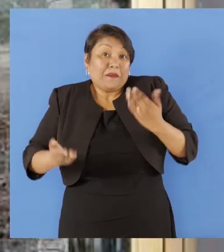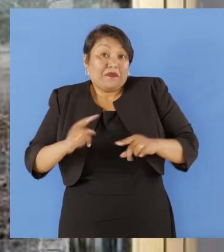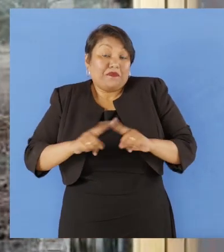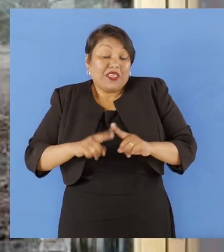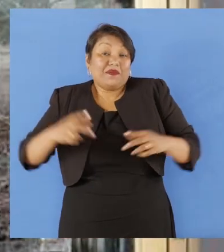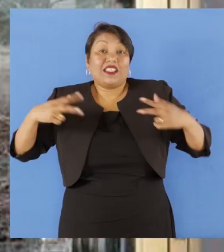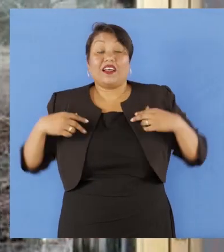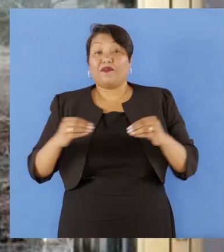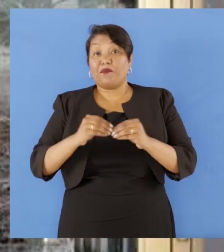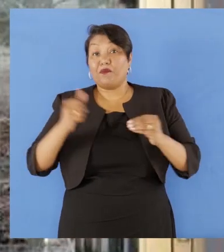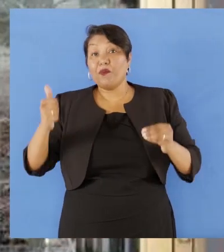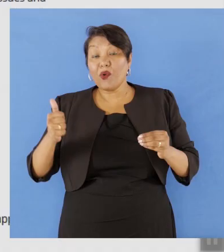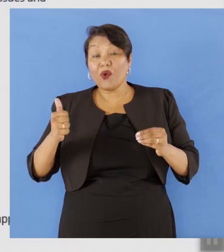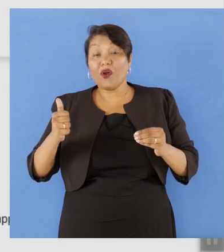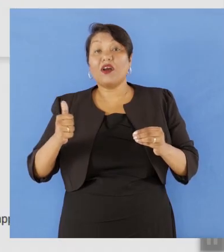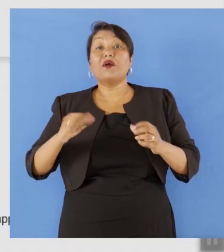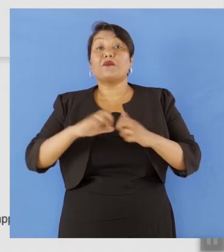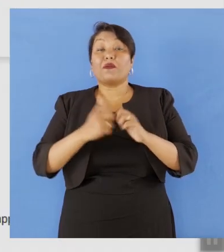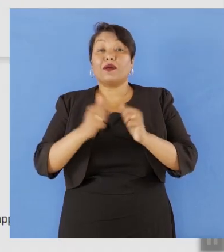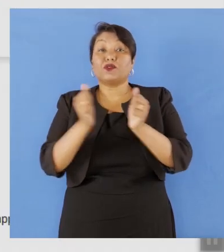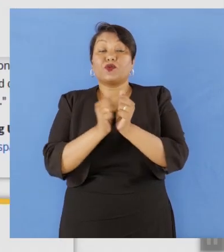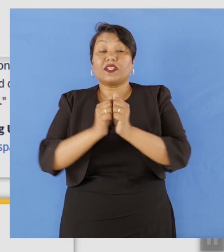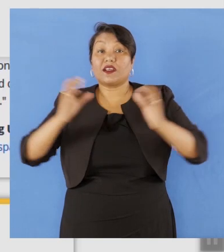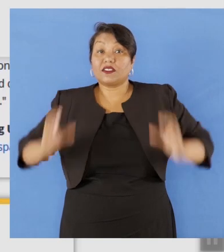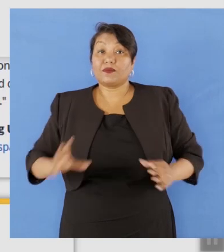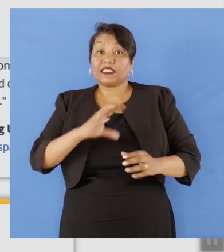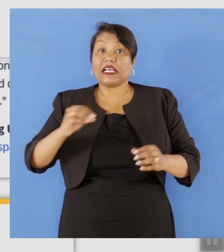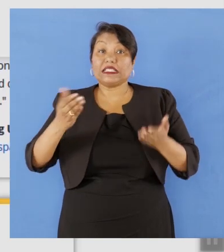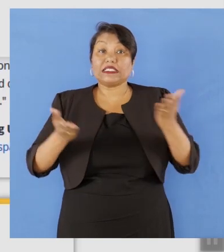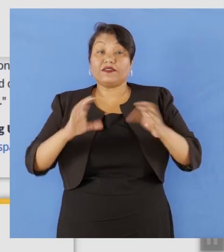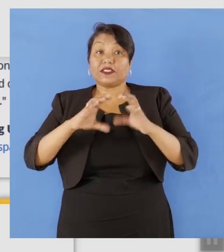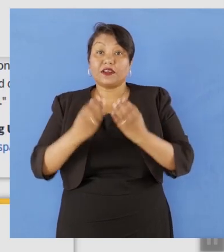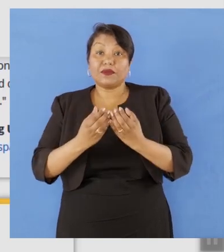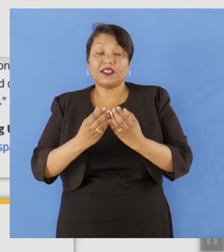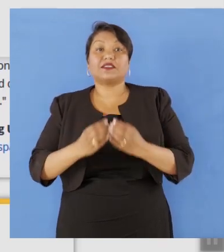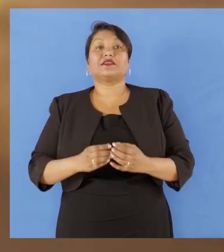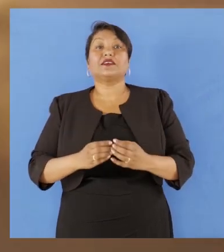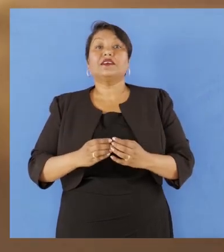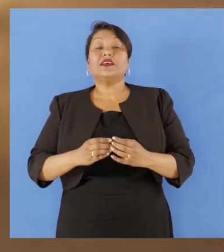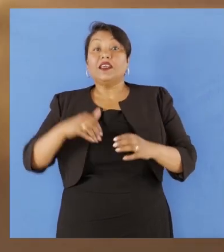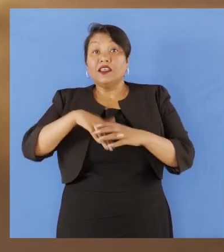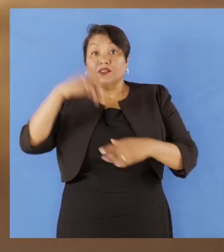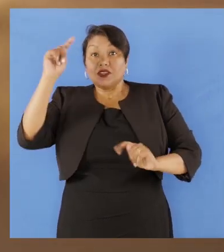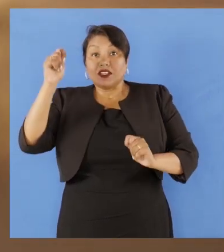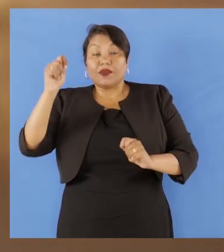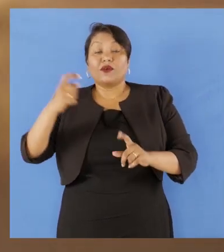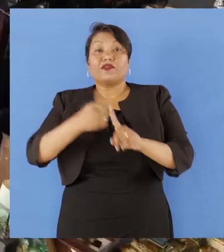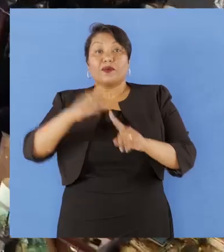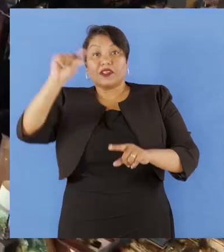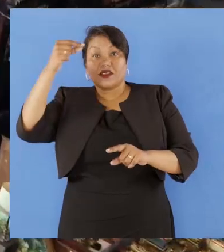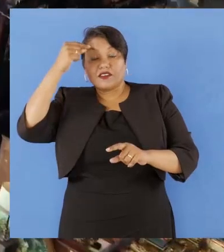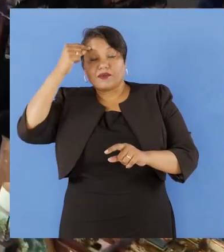statistics are for complaints that reach FCC's Consumer and Governmental Affairs Bureau, and not the total problems faced between